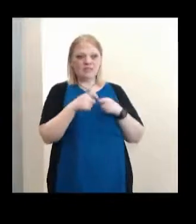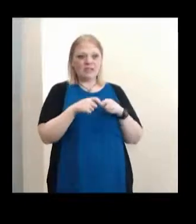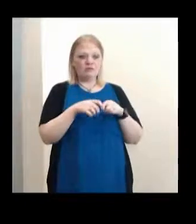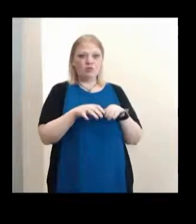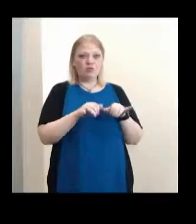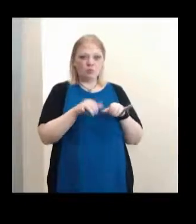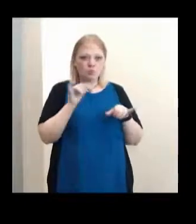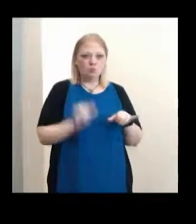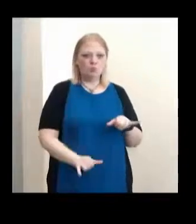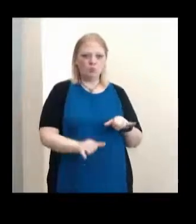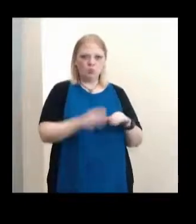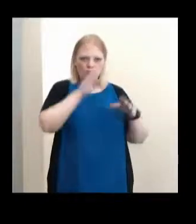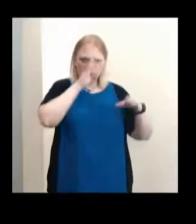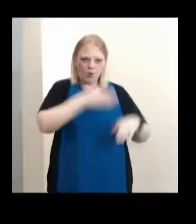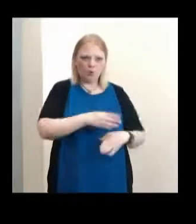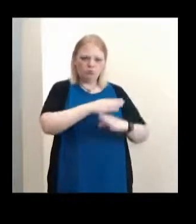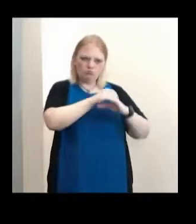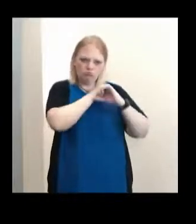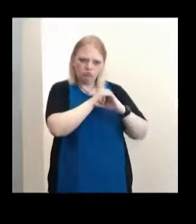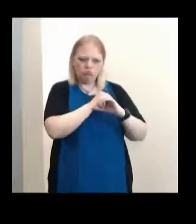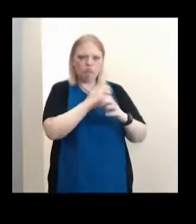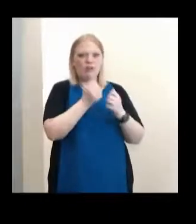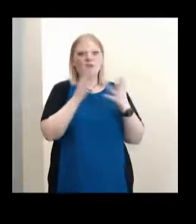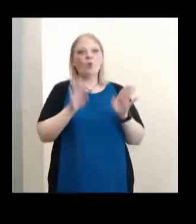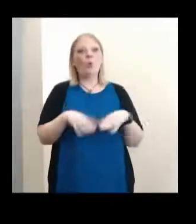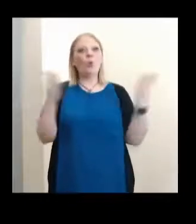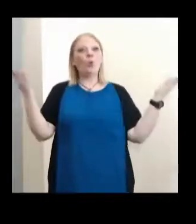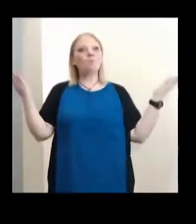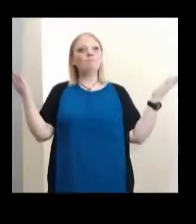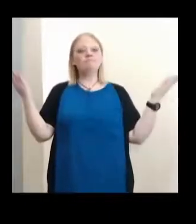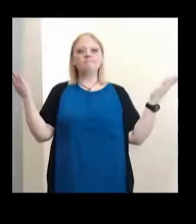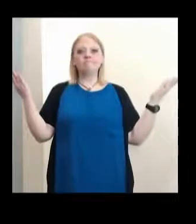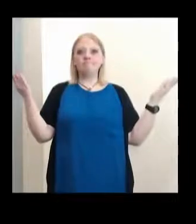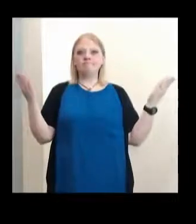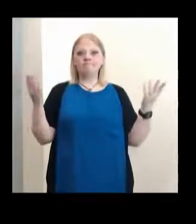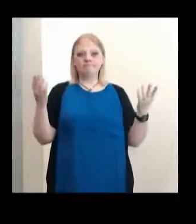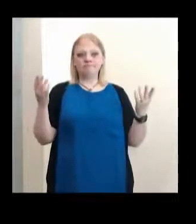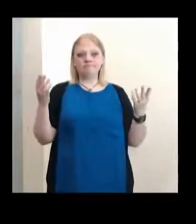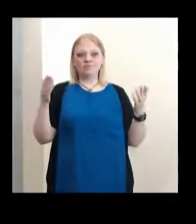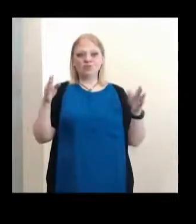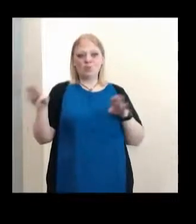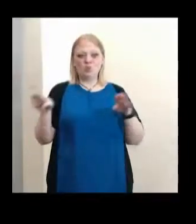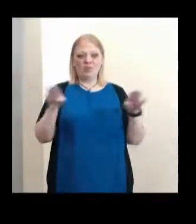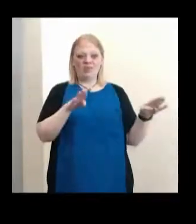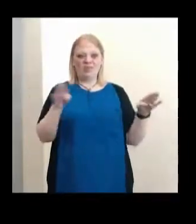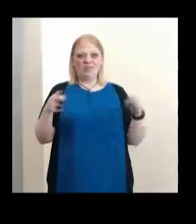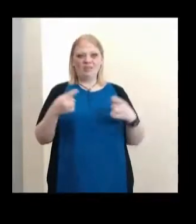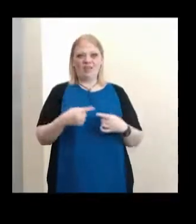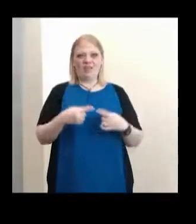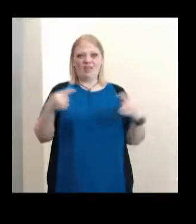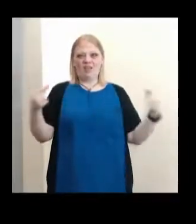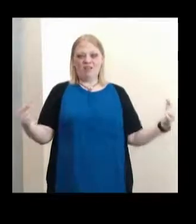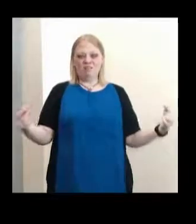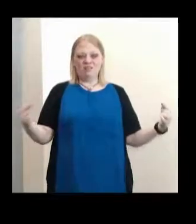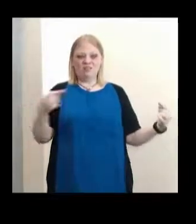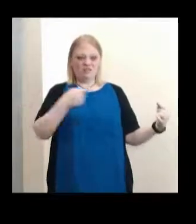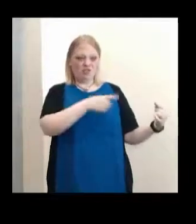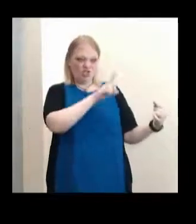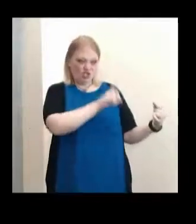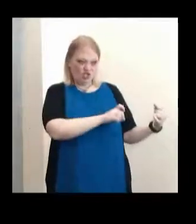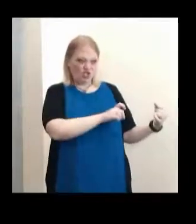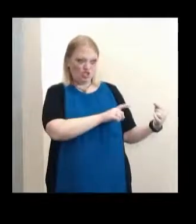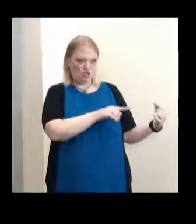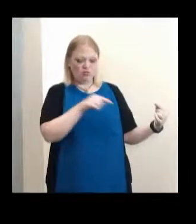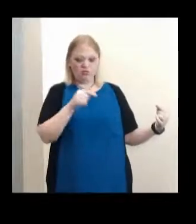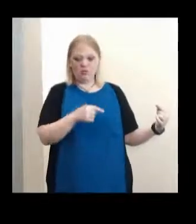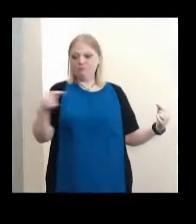preventive measures, like everything's opening up, and so we're really behaving the exact opposite as we should be behaving. So